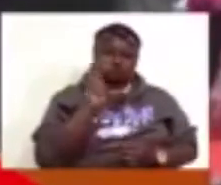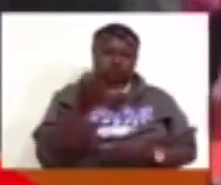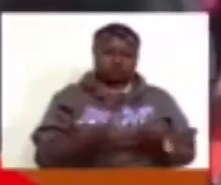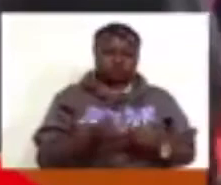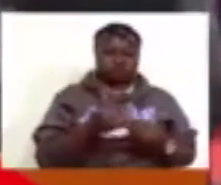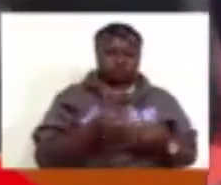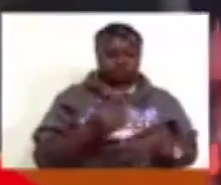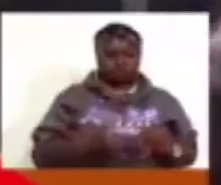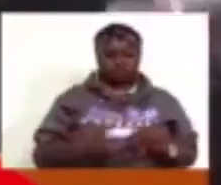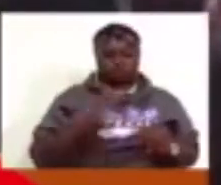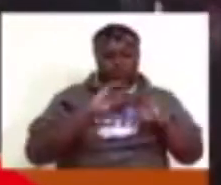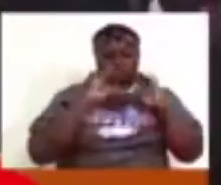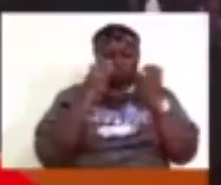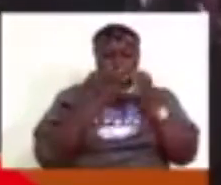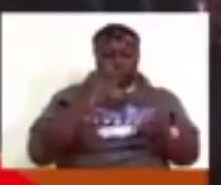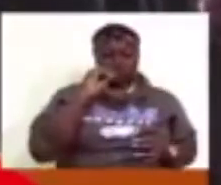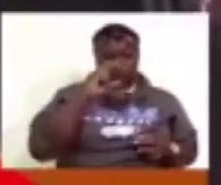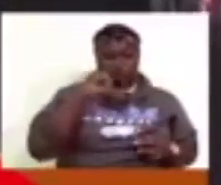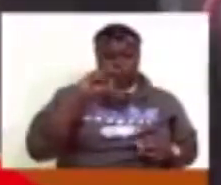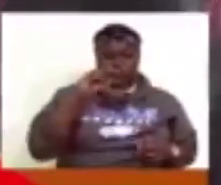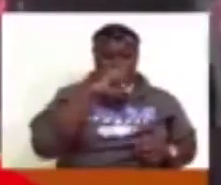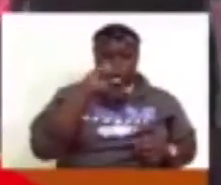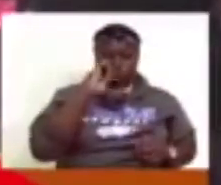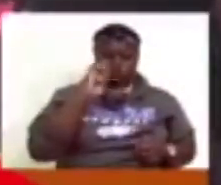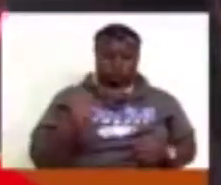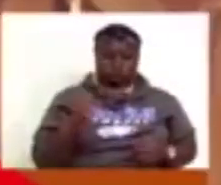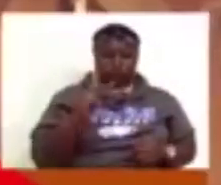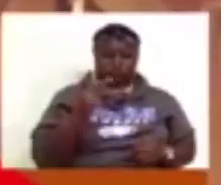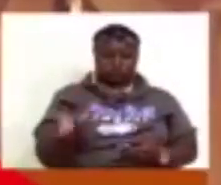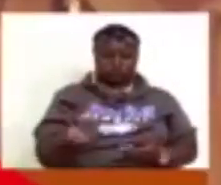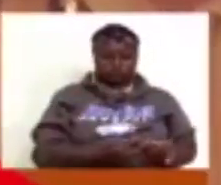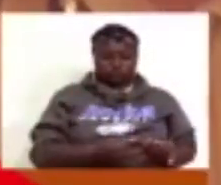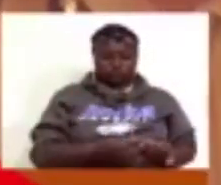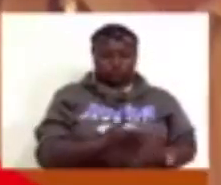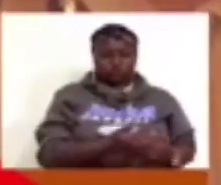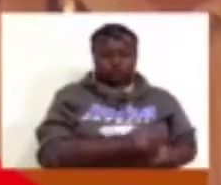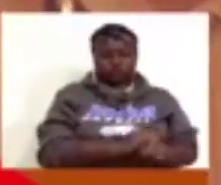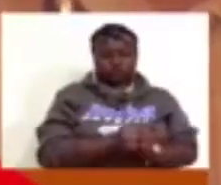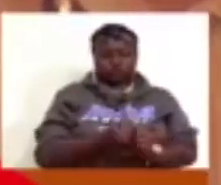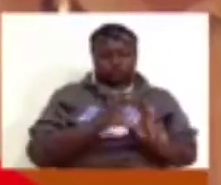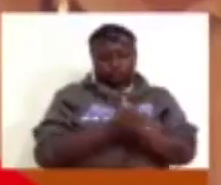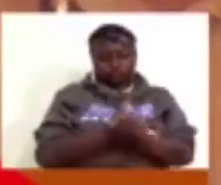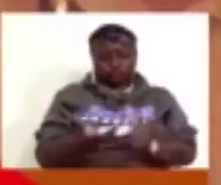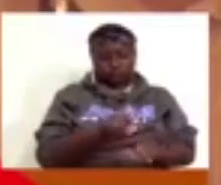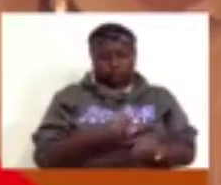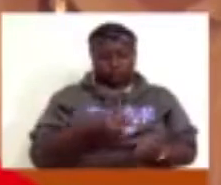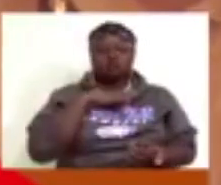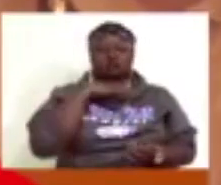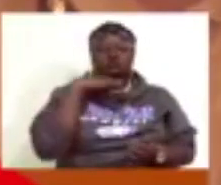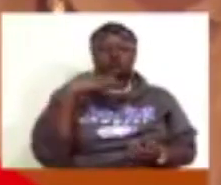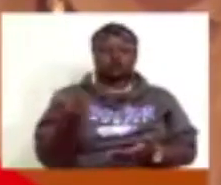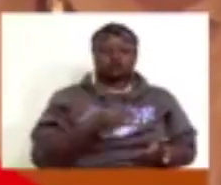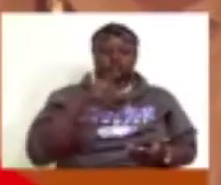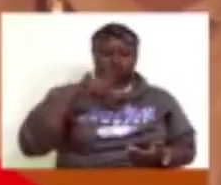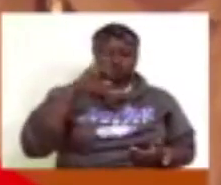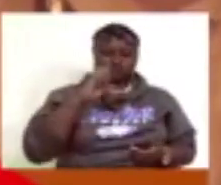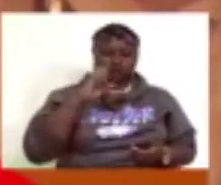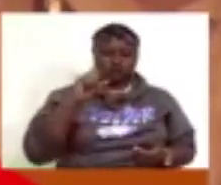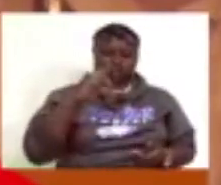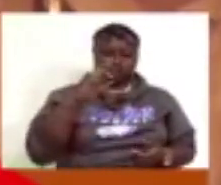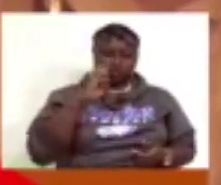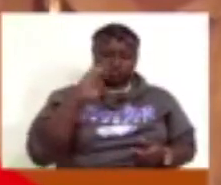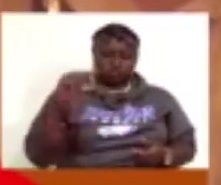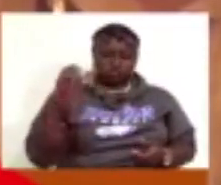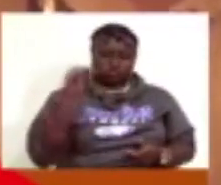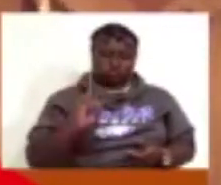Ogiek rugutunyukithio kiria kiri kiao amu rukoretwo ruriri wihokeku kuri Jubilee na tiga ni gikuo kia Prengay gutingiri na ithenya